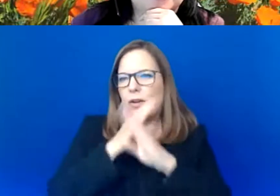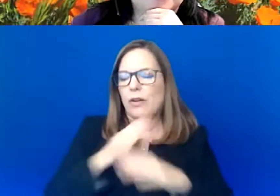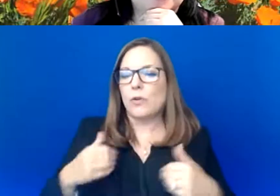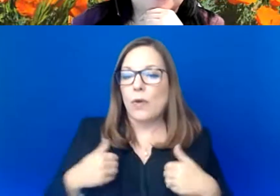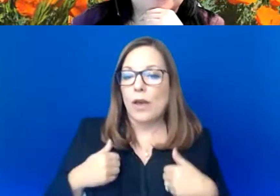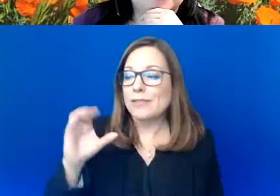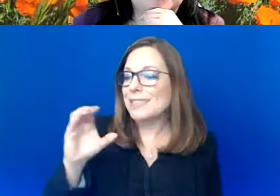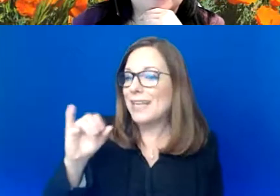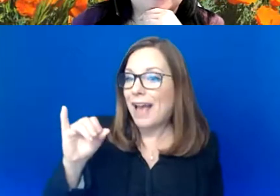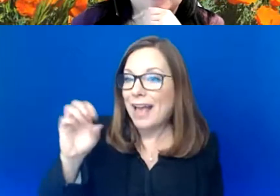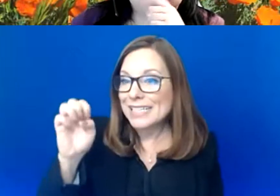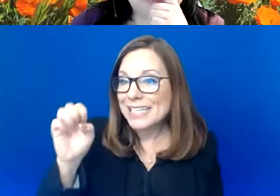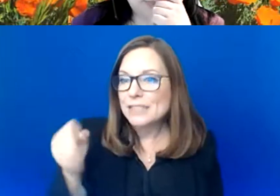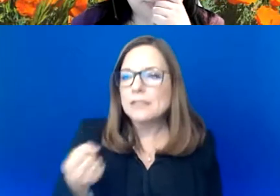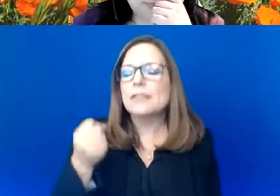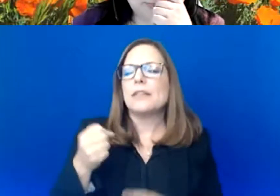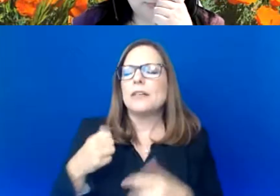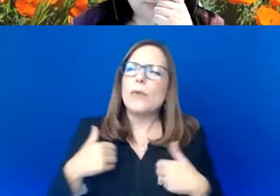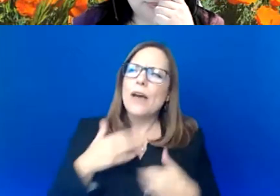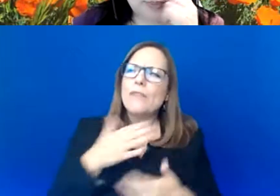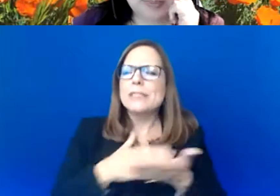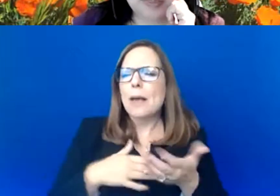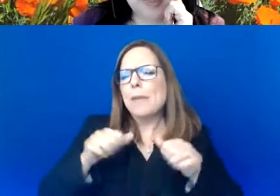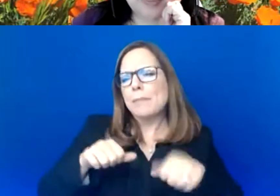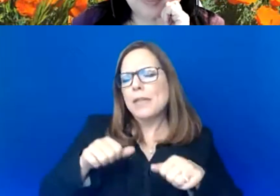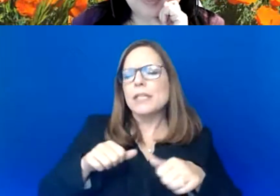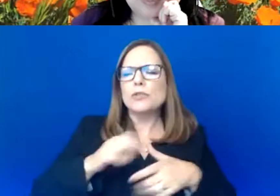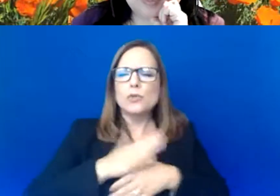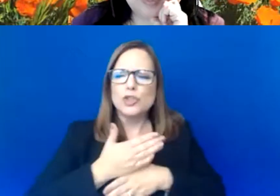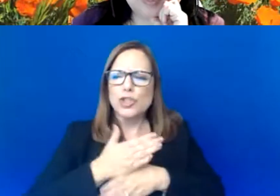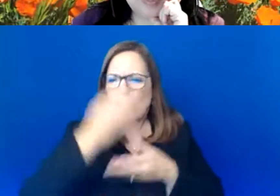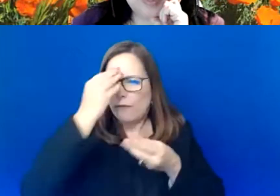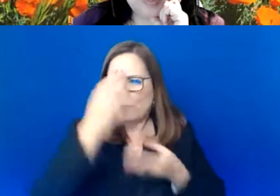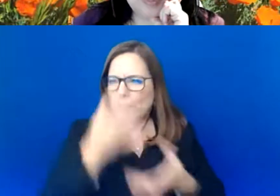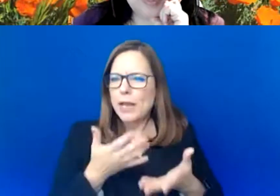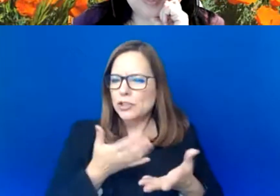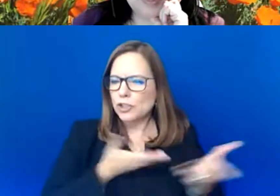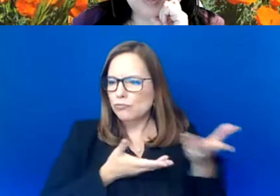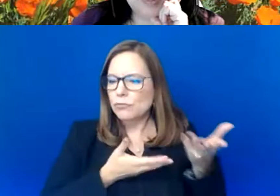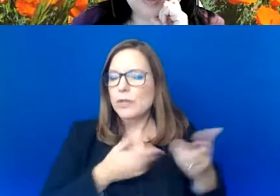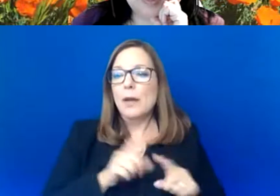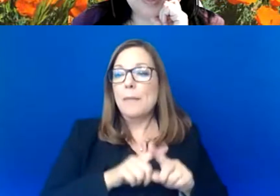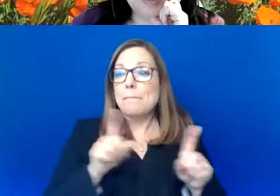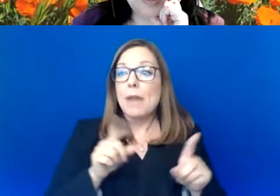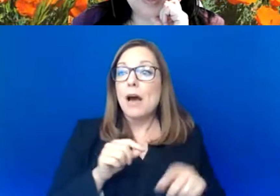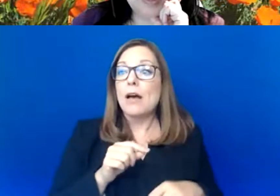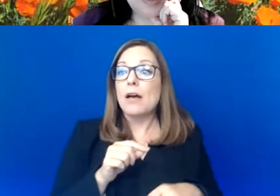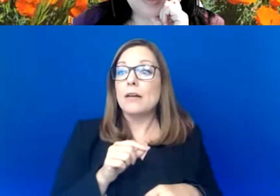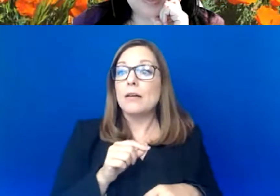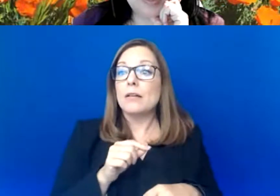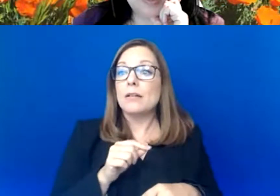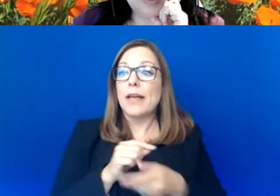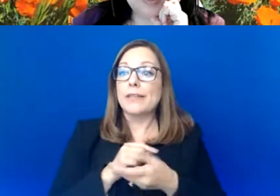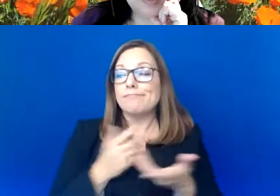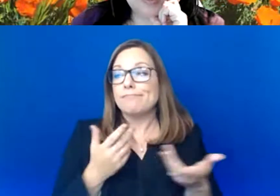CIEs. I mean, you have some ability to, you know, to share information, but at least I would say